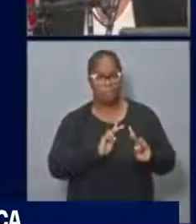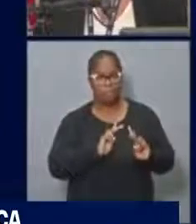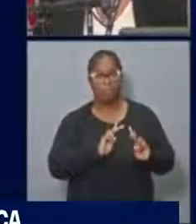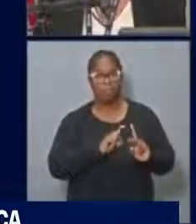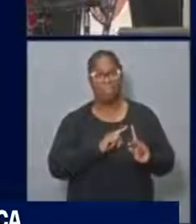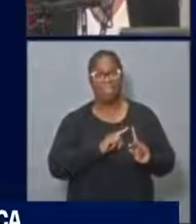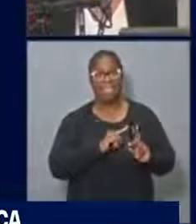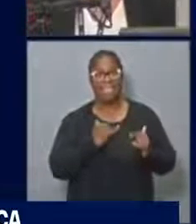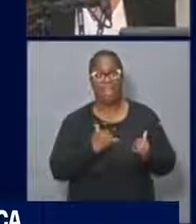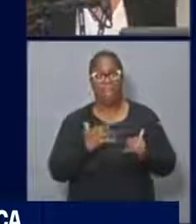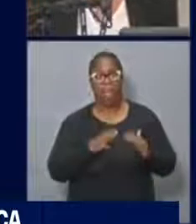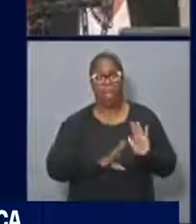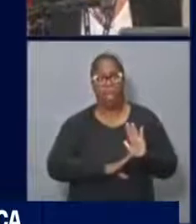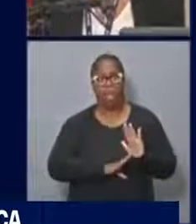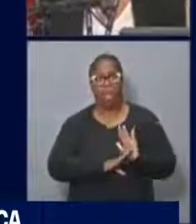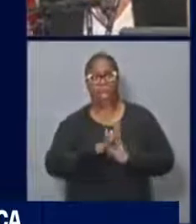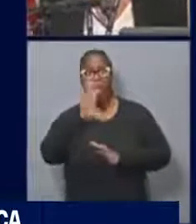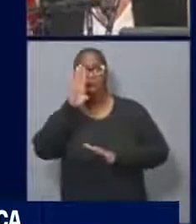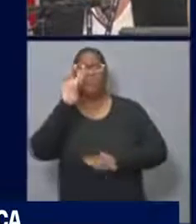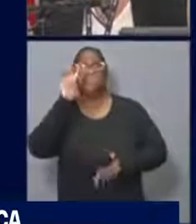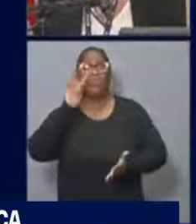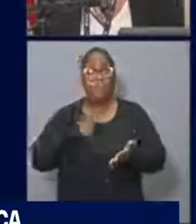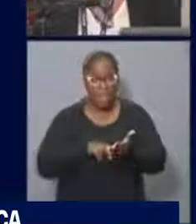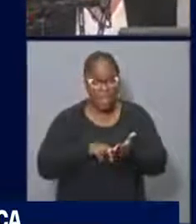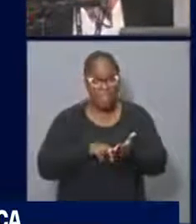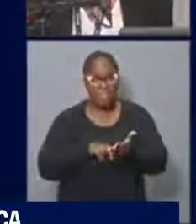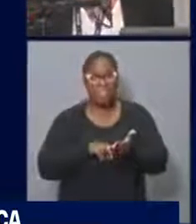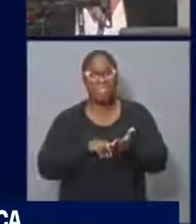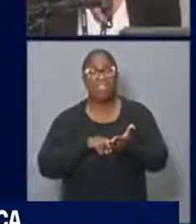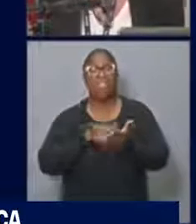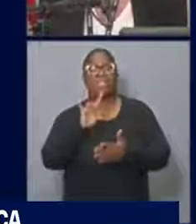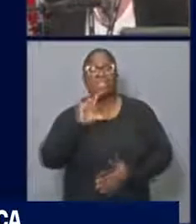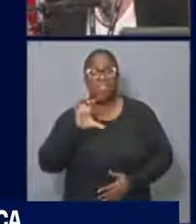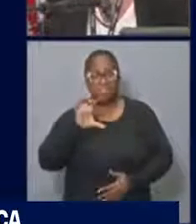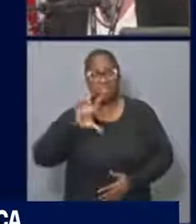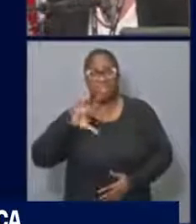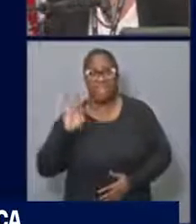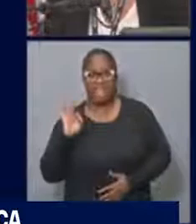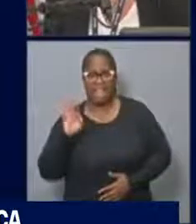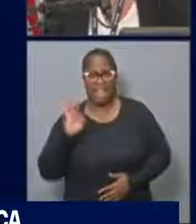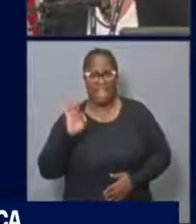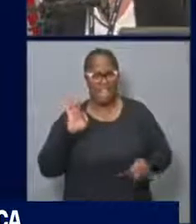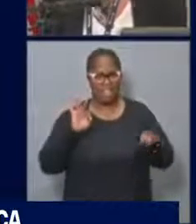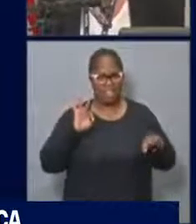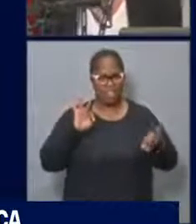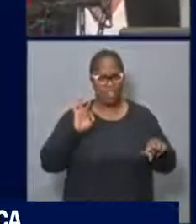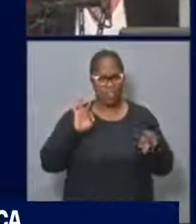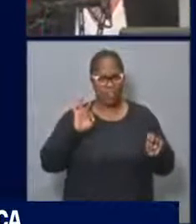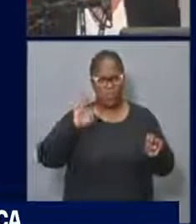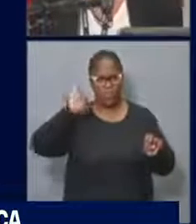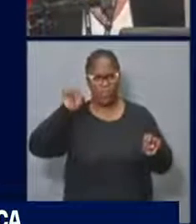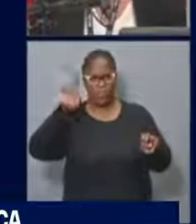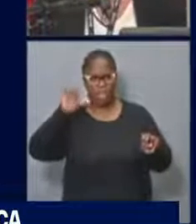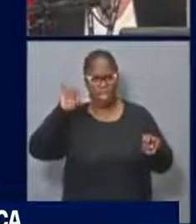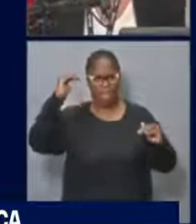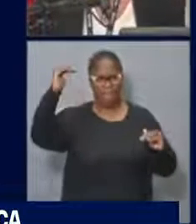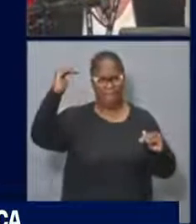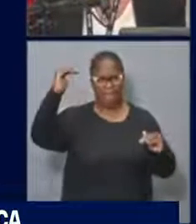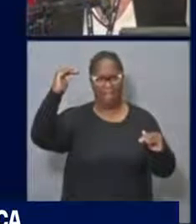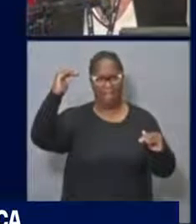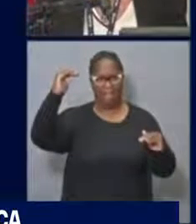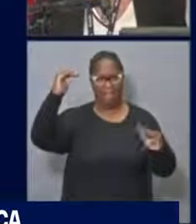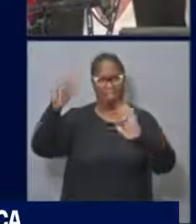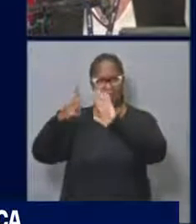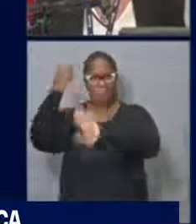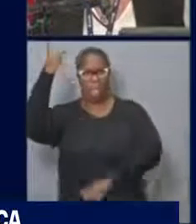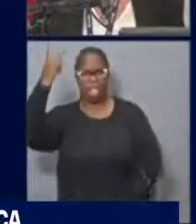2,859 new cases a day. This is double where we were at the beginning of June, and it's higher than it has